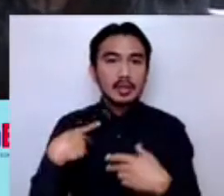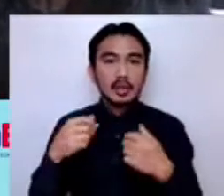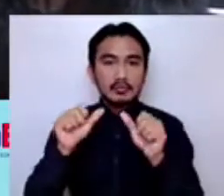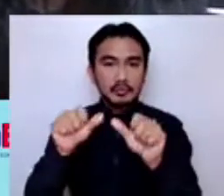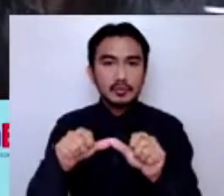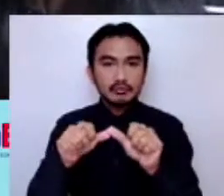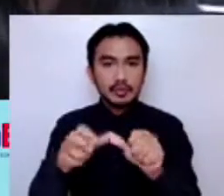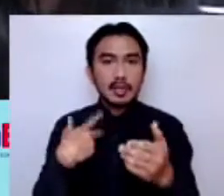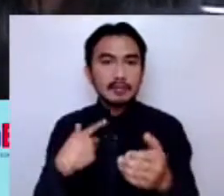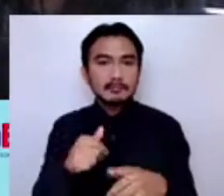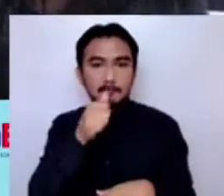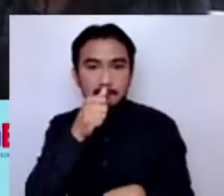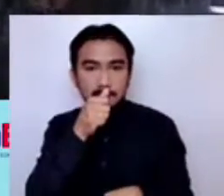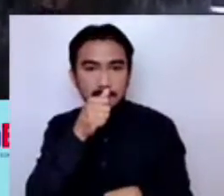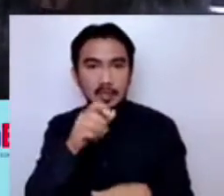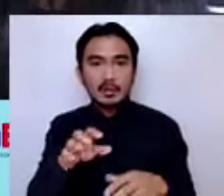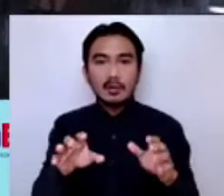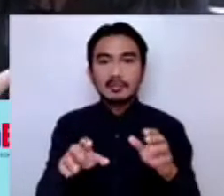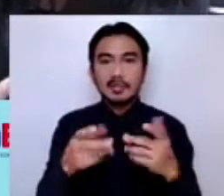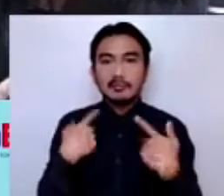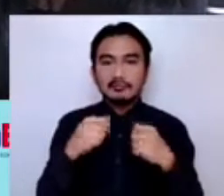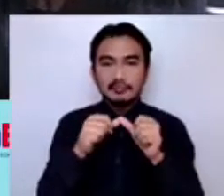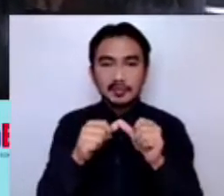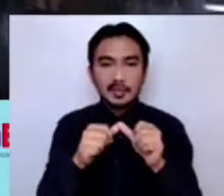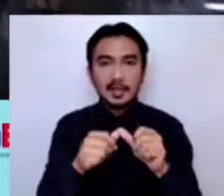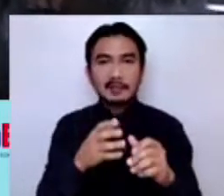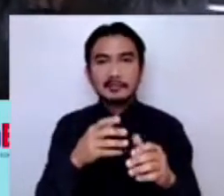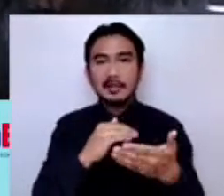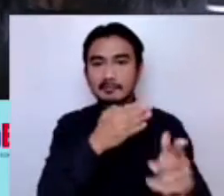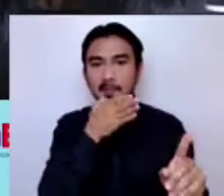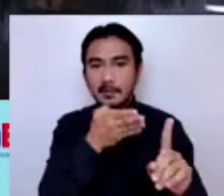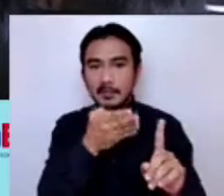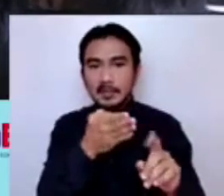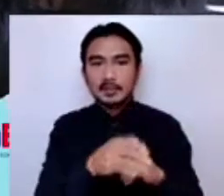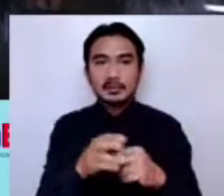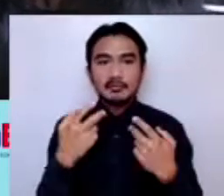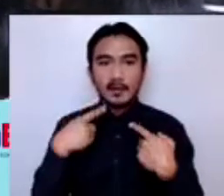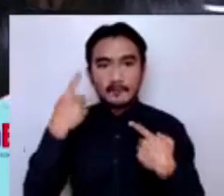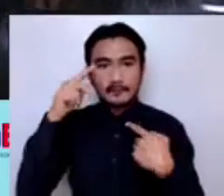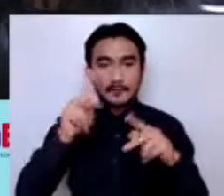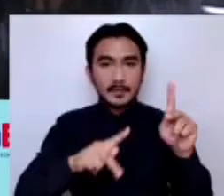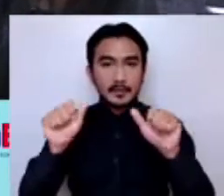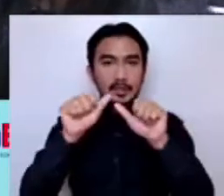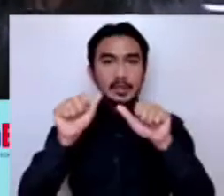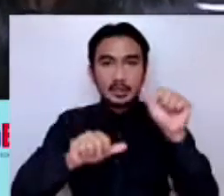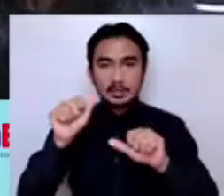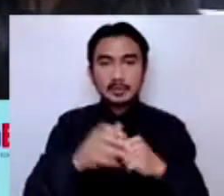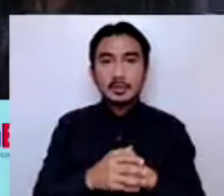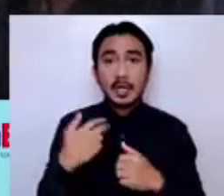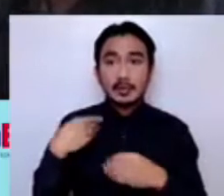in the performance assessment. So ever since we have issued the DepEd guidelines on